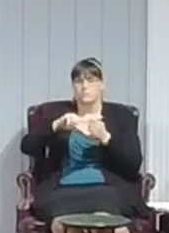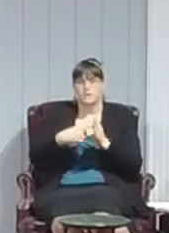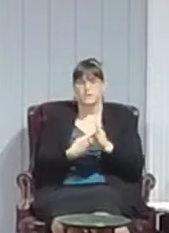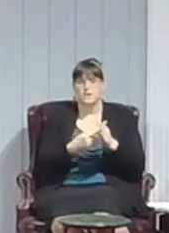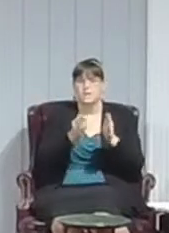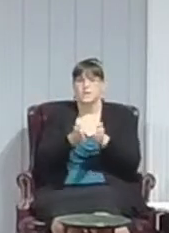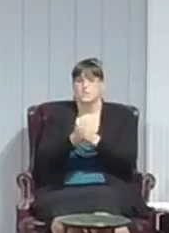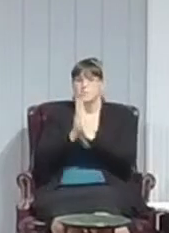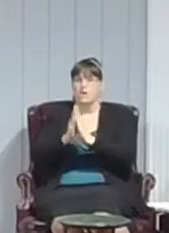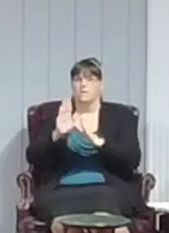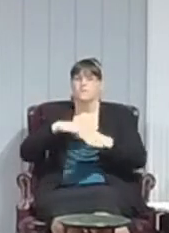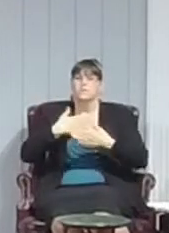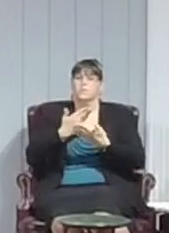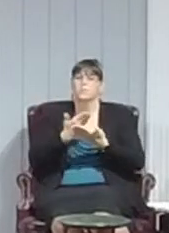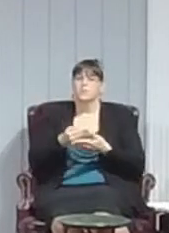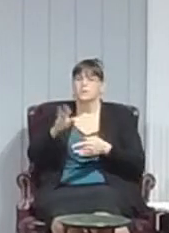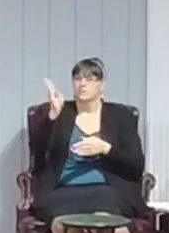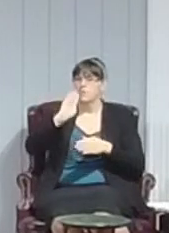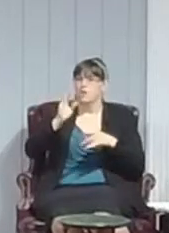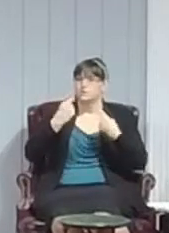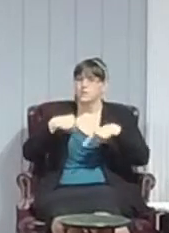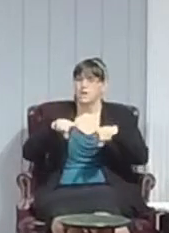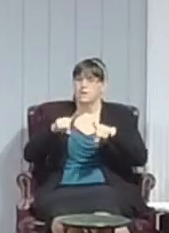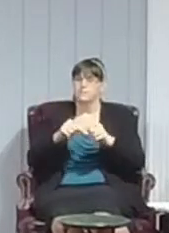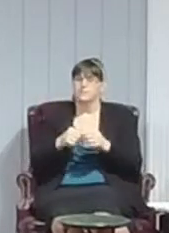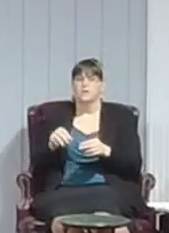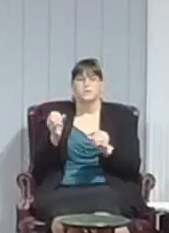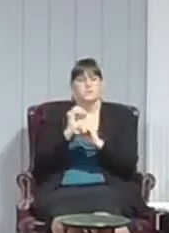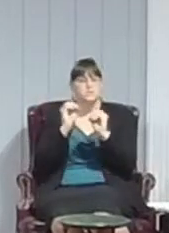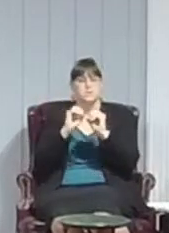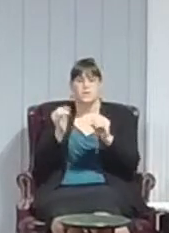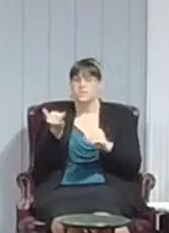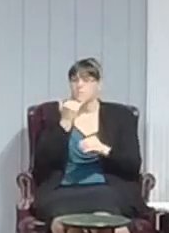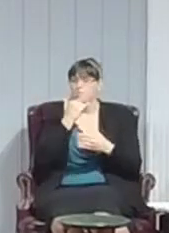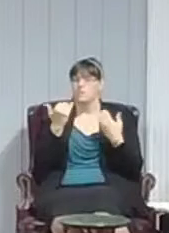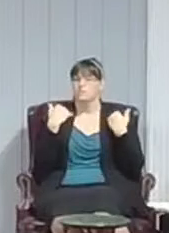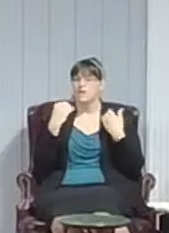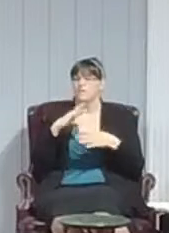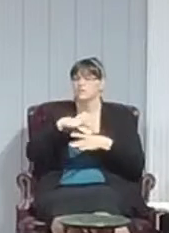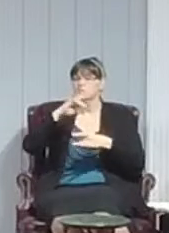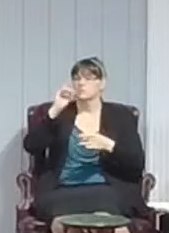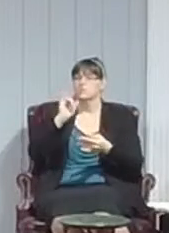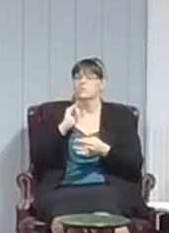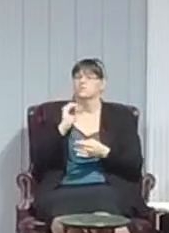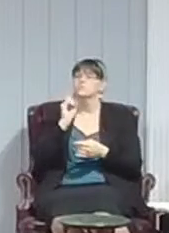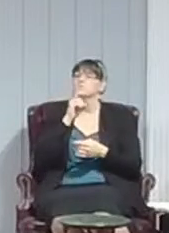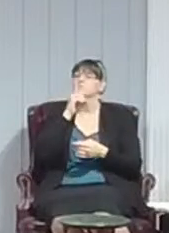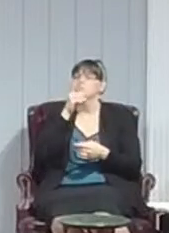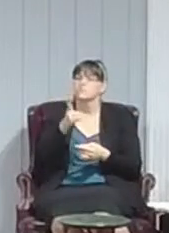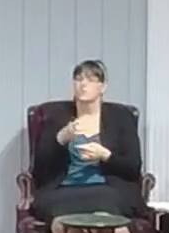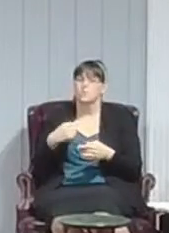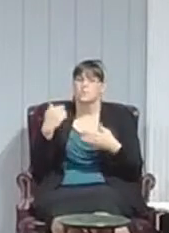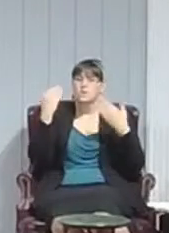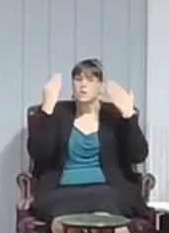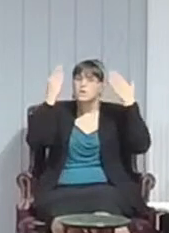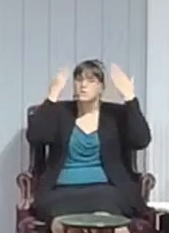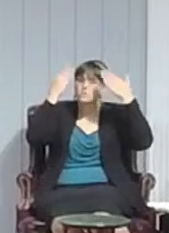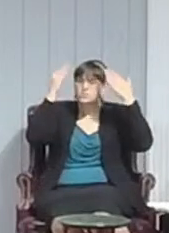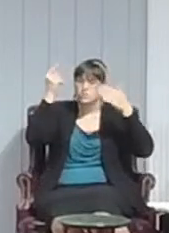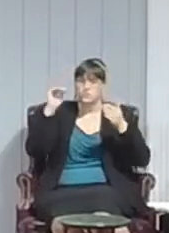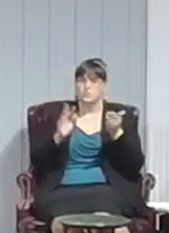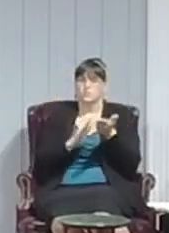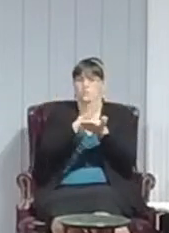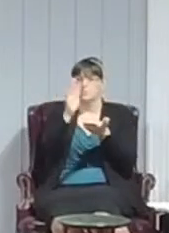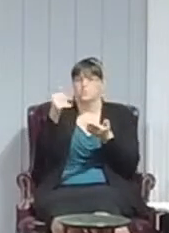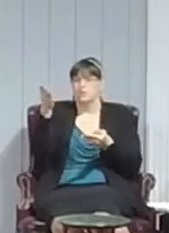pray for the will of God to occur. There's nothing wrong with having a soul that is so concerned for the glory of God that you pray for